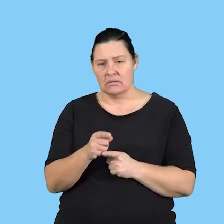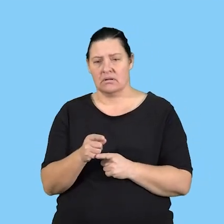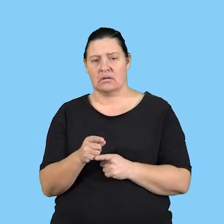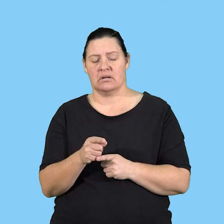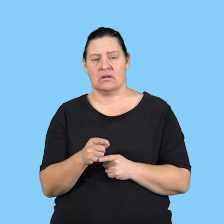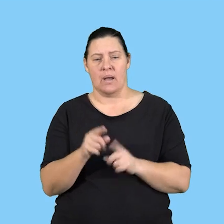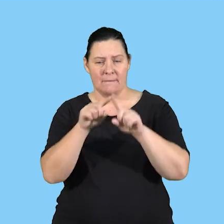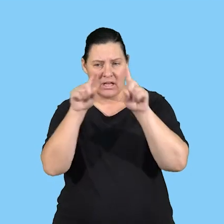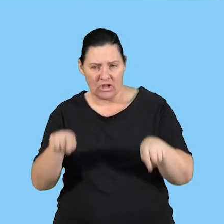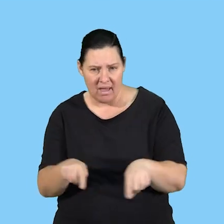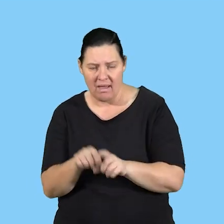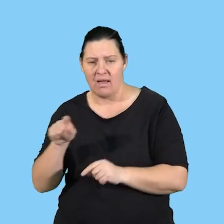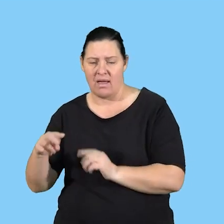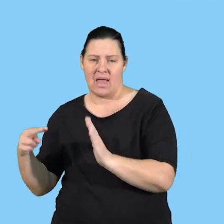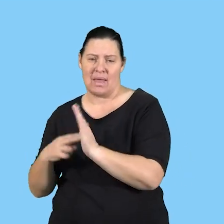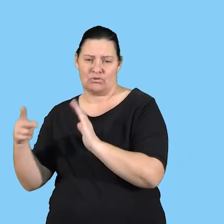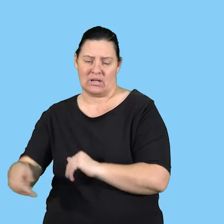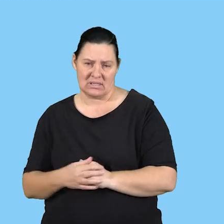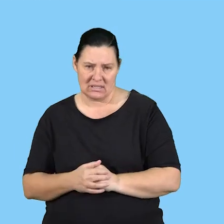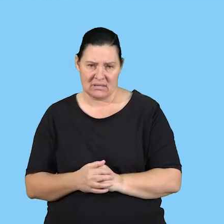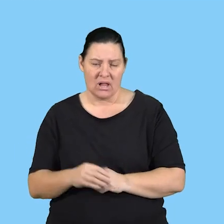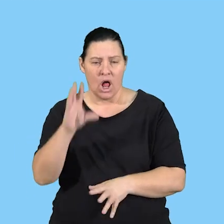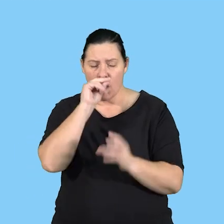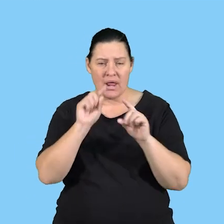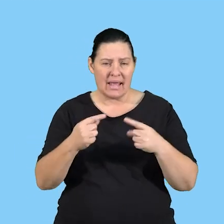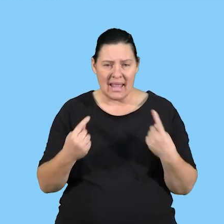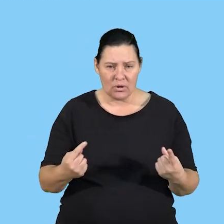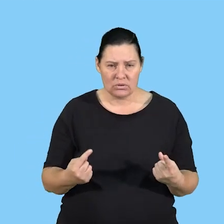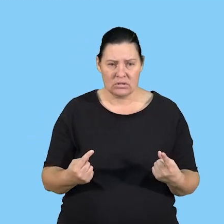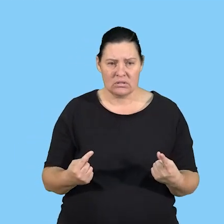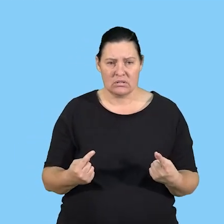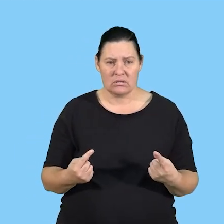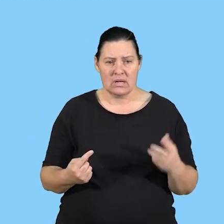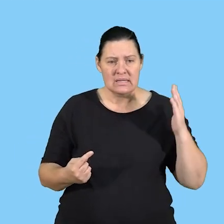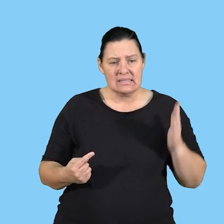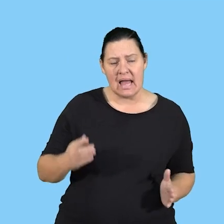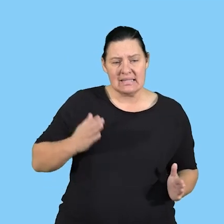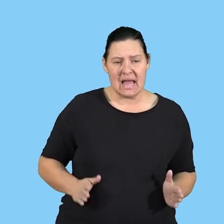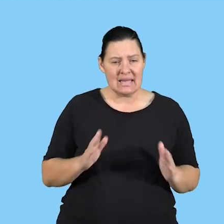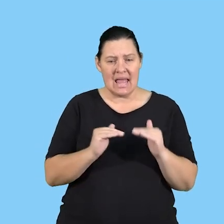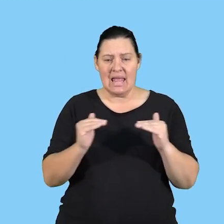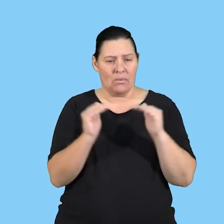abstract. Another sore point is the fact that learners cannot make the sides equal.